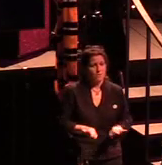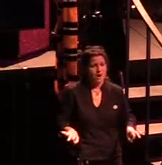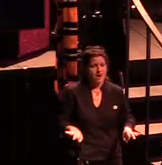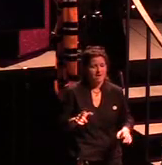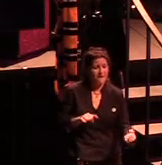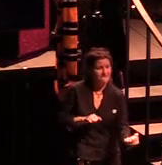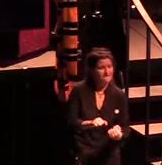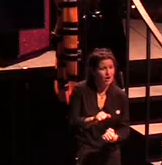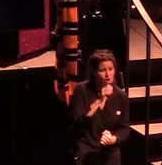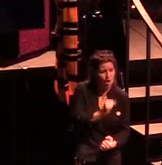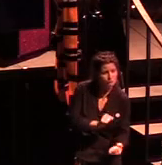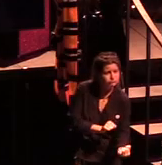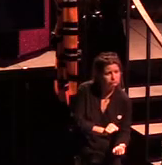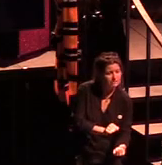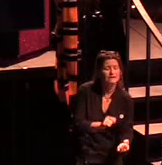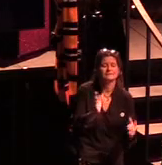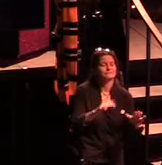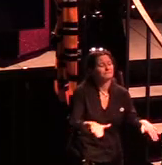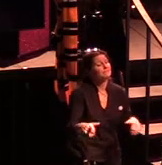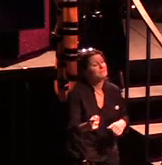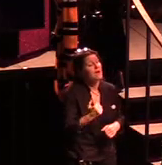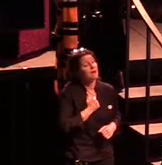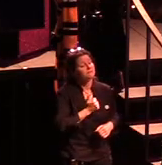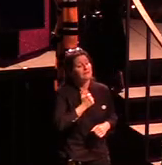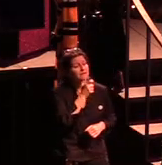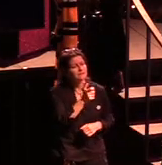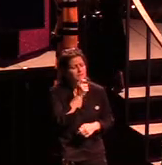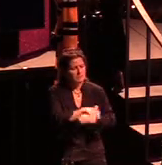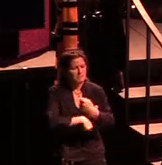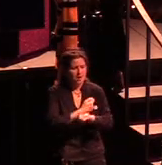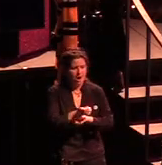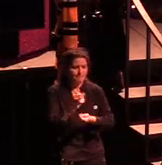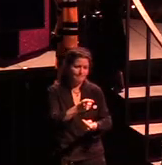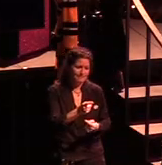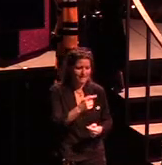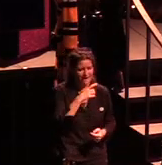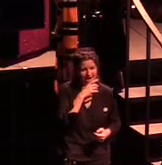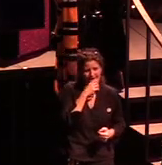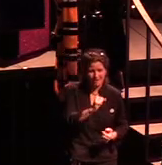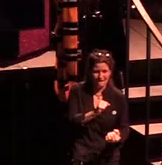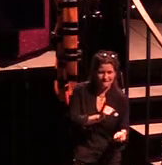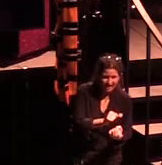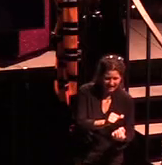goat biscuit and tics turn ordinary tasks like a goat